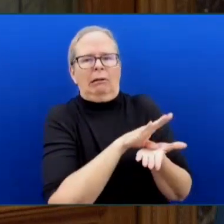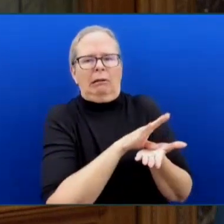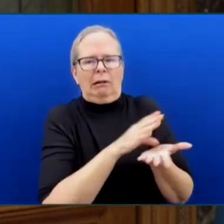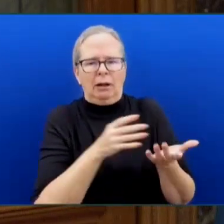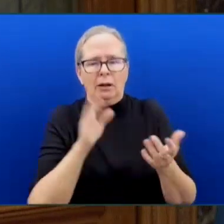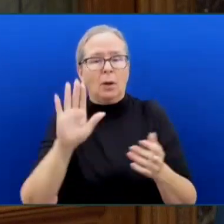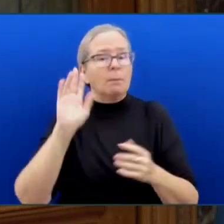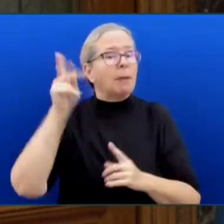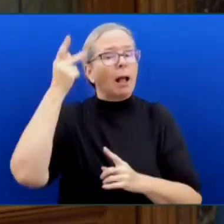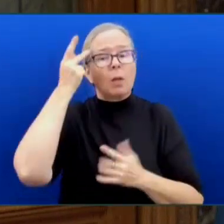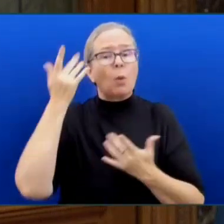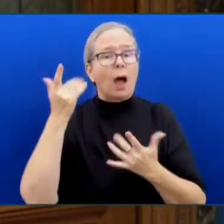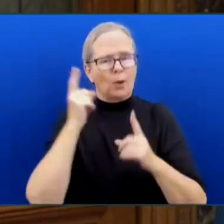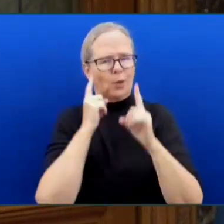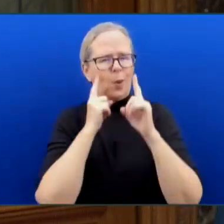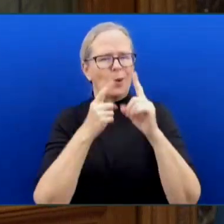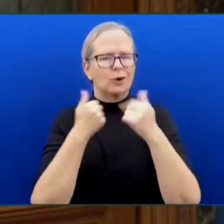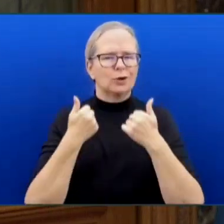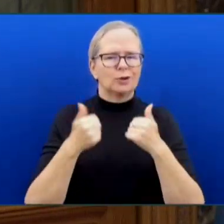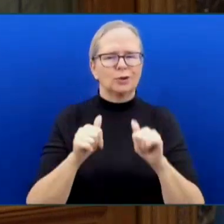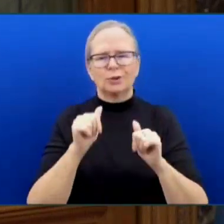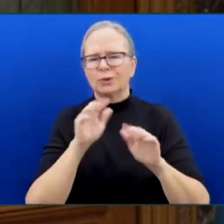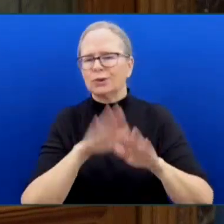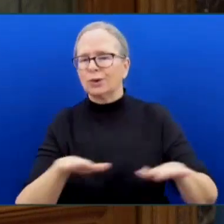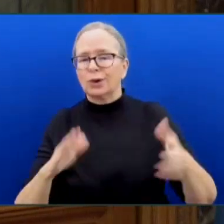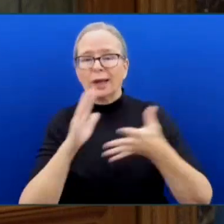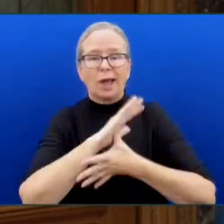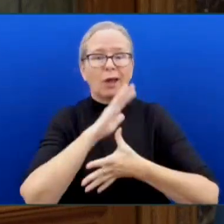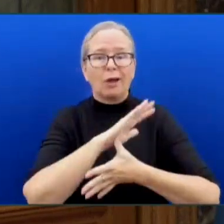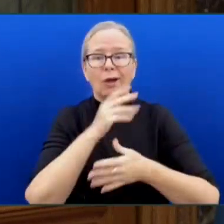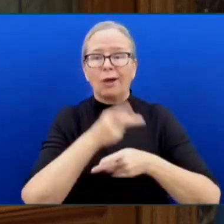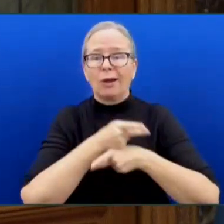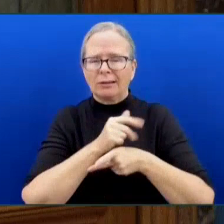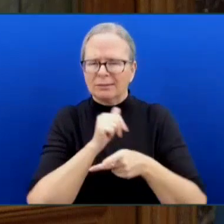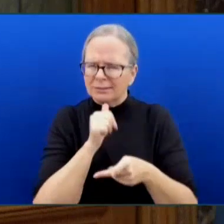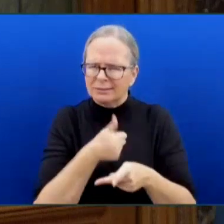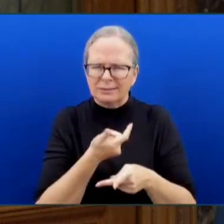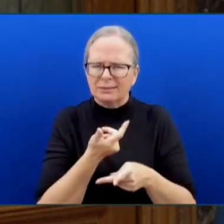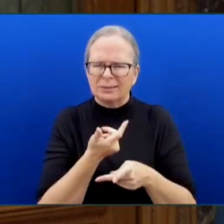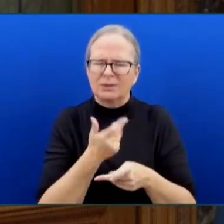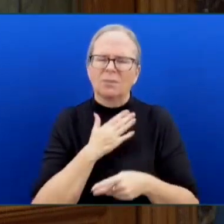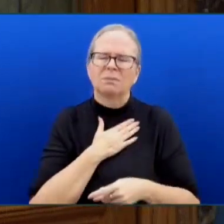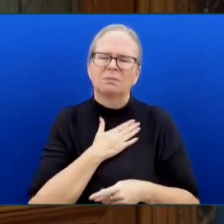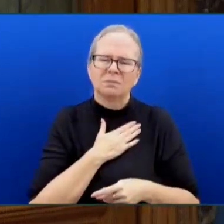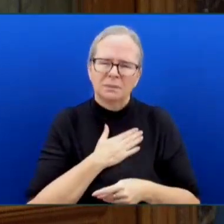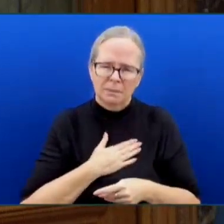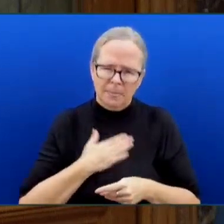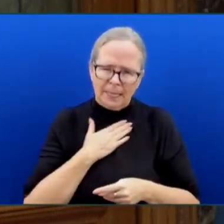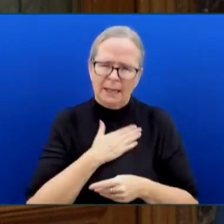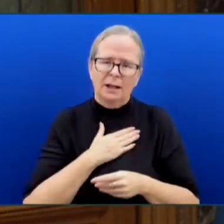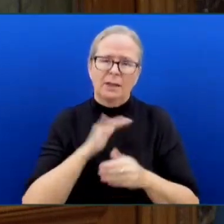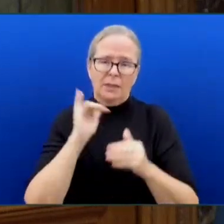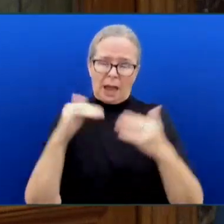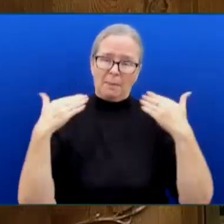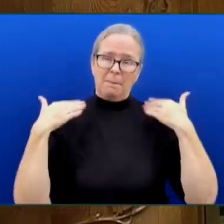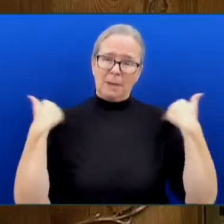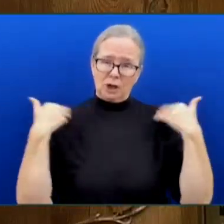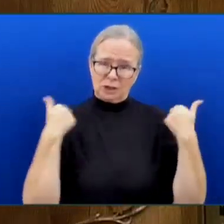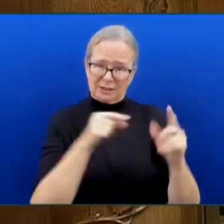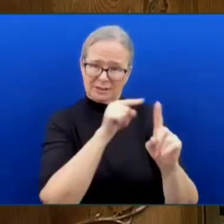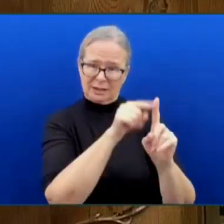the Premier, will he do the right thing, replace his minister, her senior staff at the Ministry of Children and Family Development?